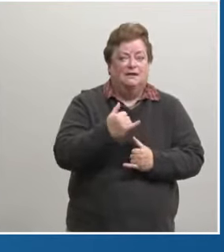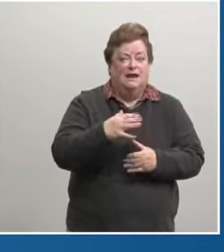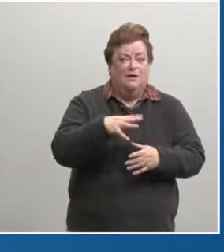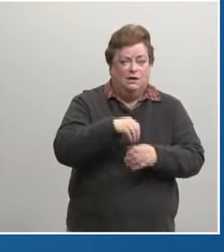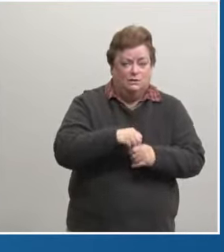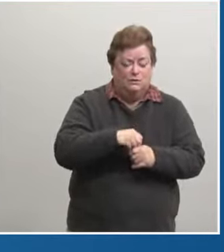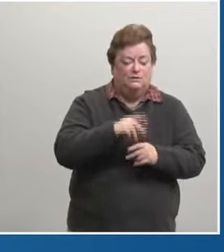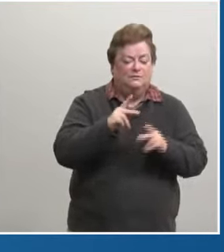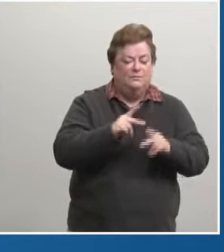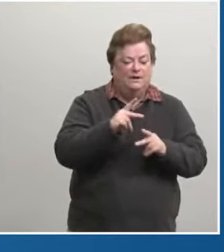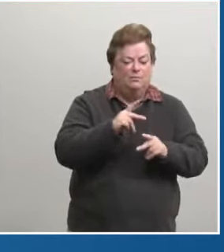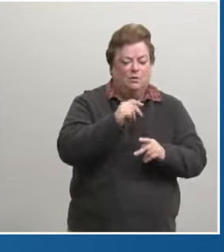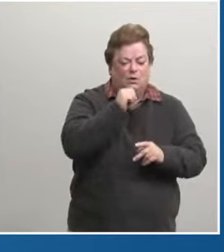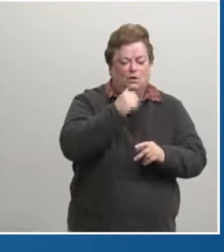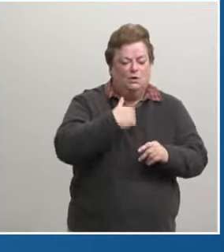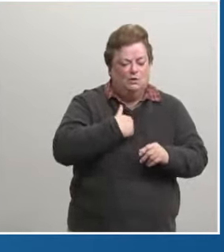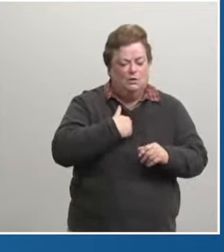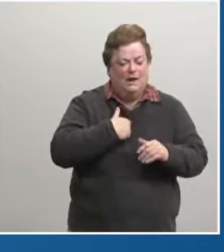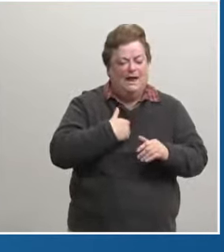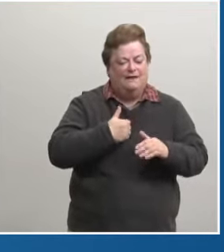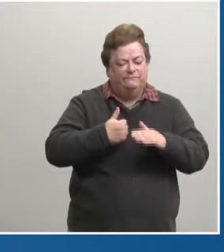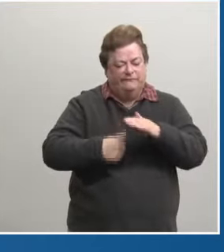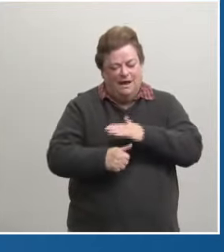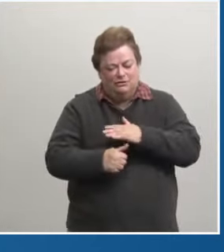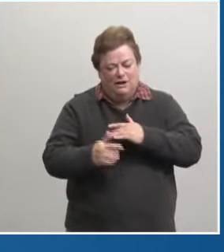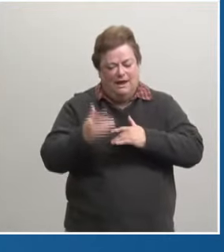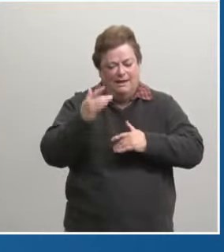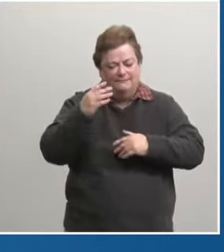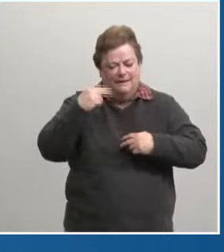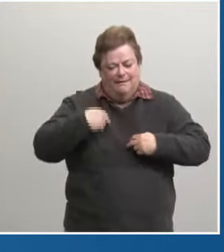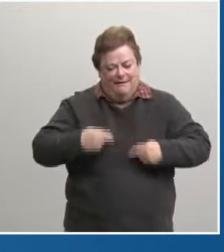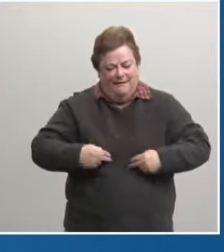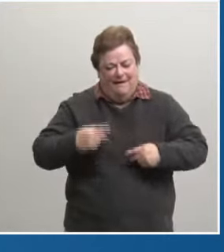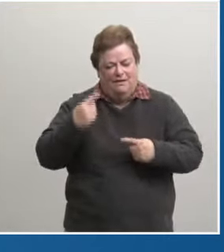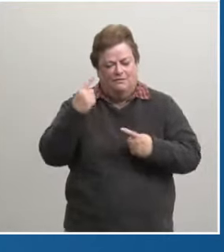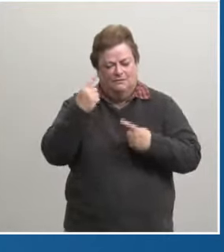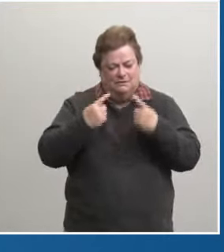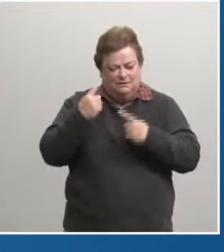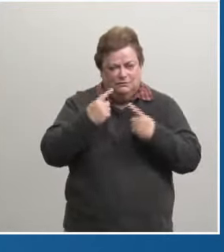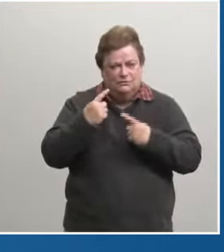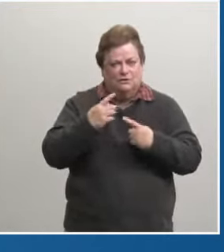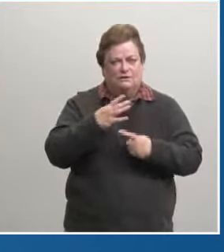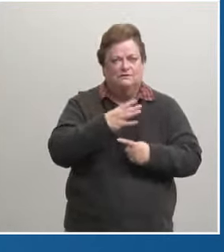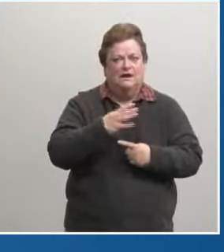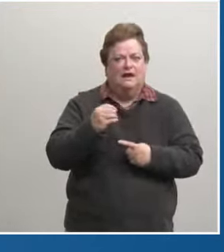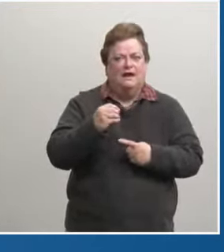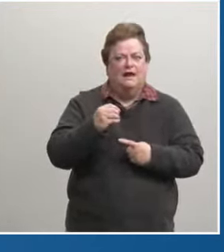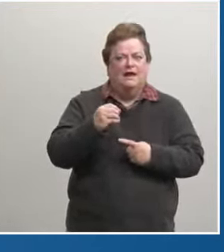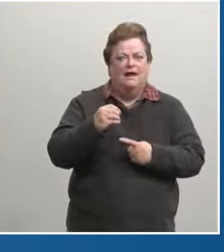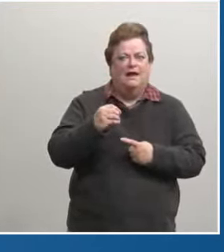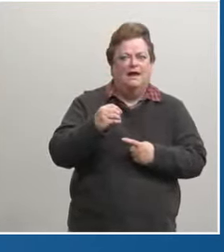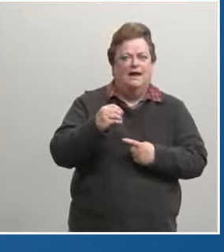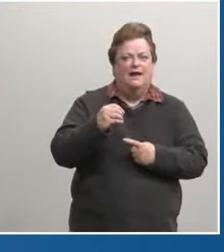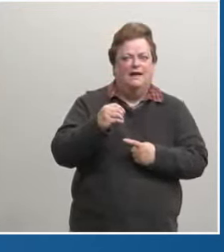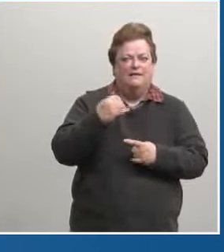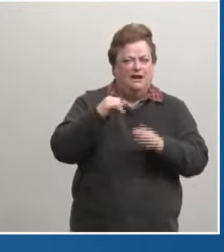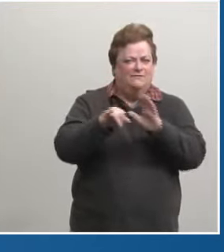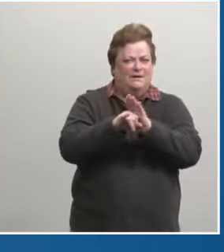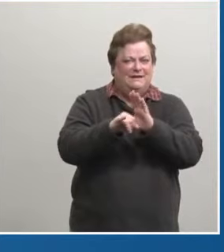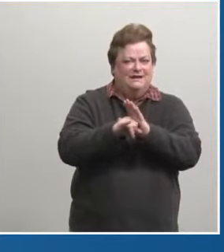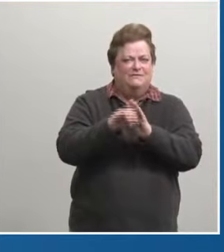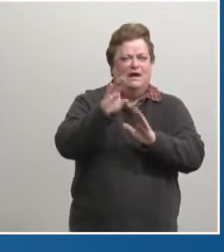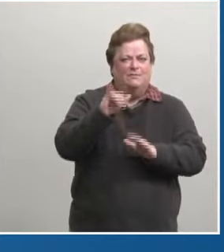includes people with certain underlying health conditions identified by the Centers for Disease Control and Prevention